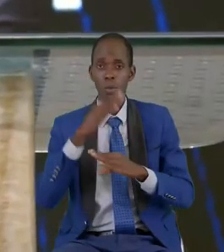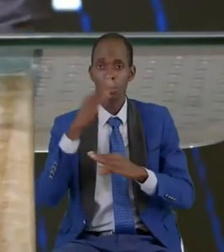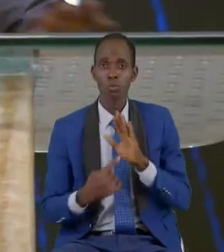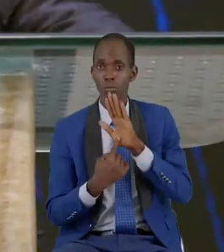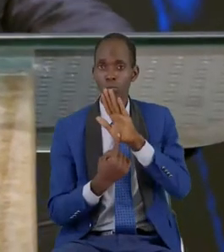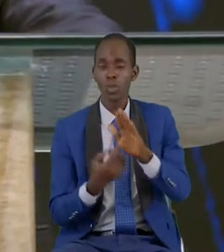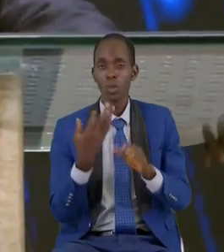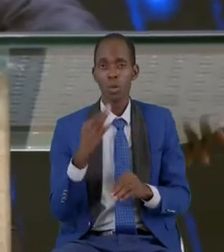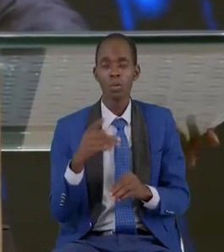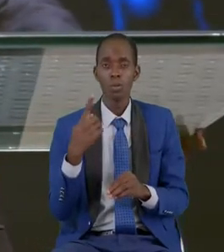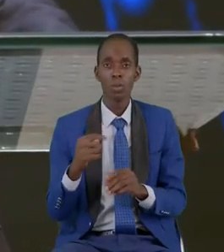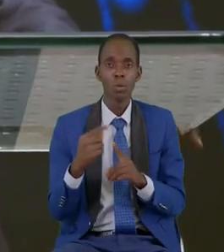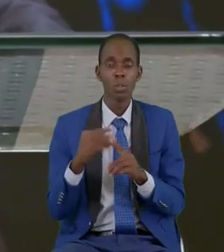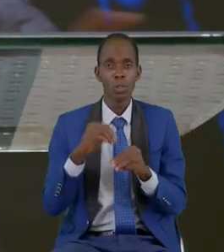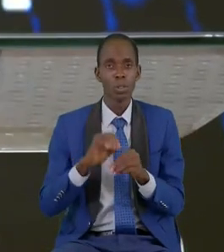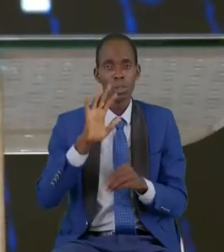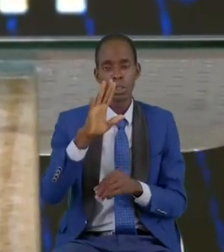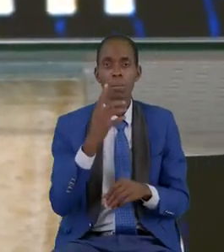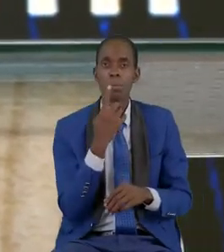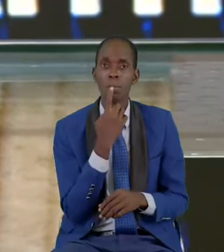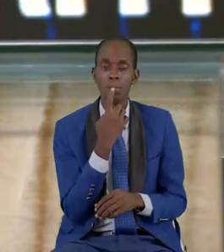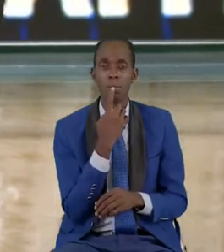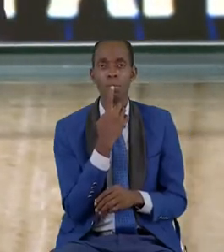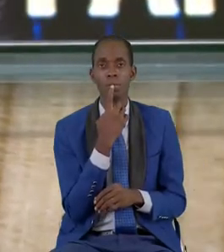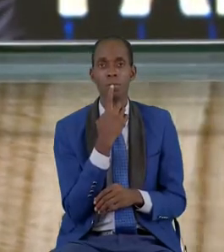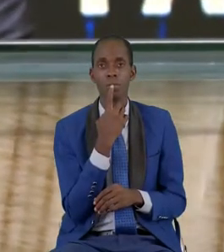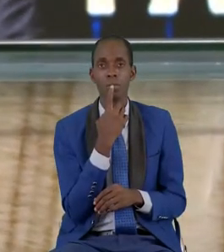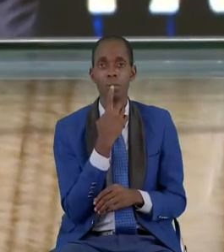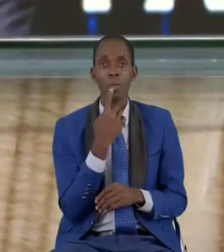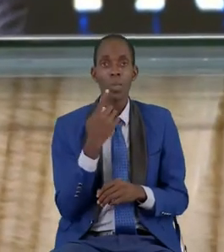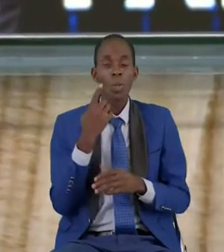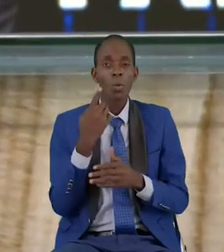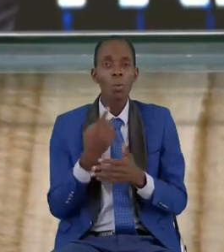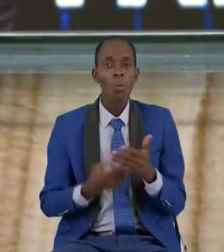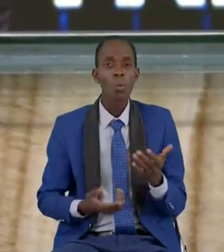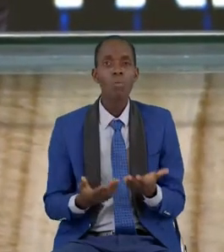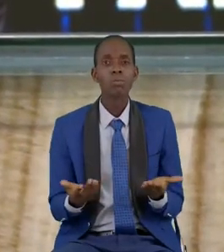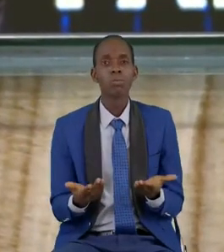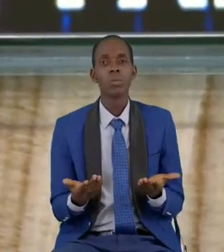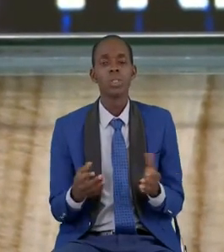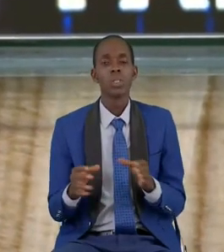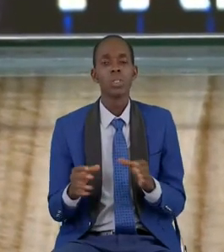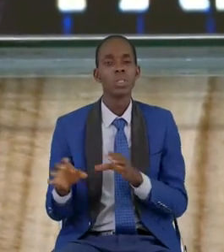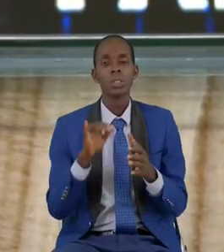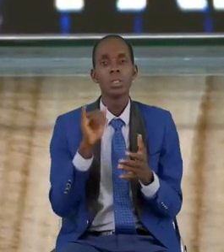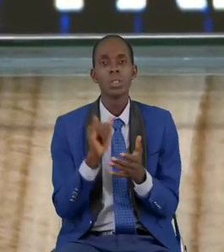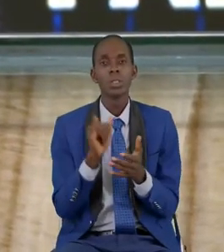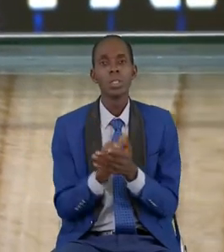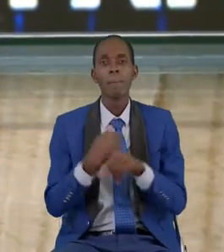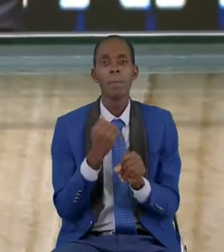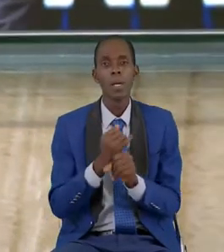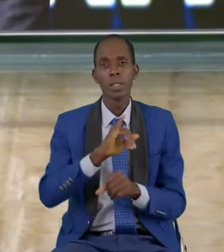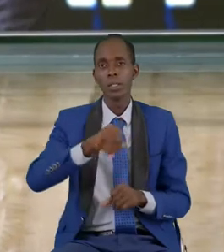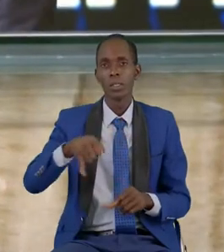my words in thy mouth. What did that make Jeremiah? Having